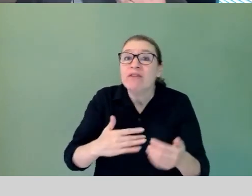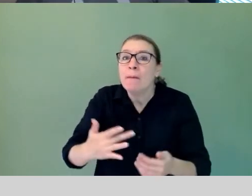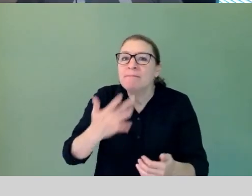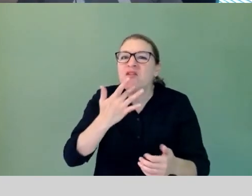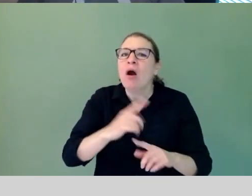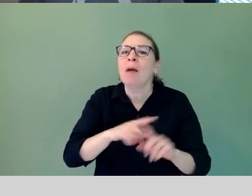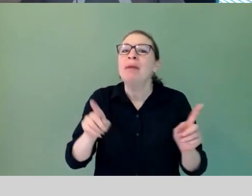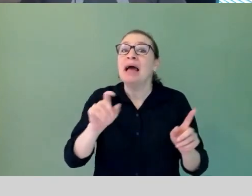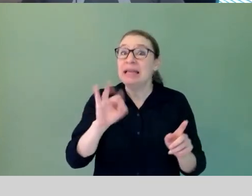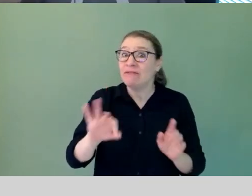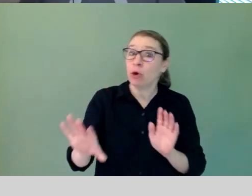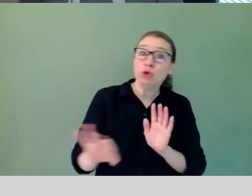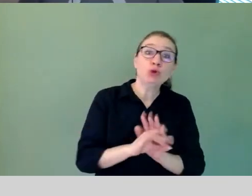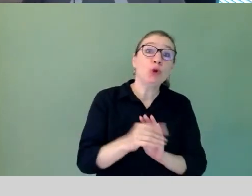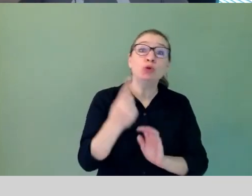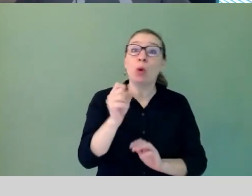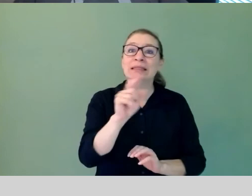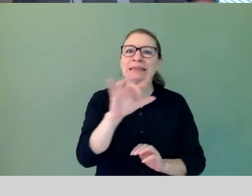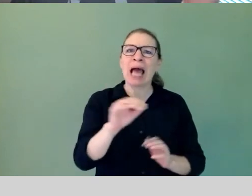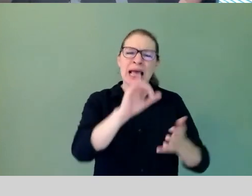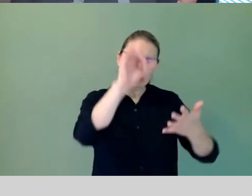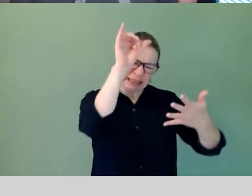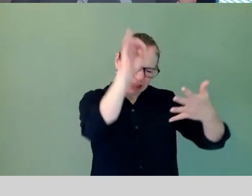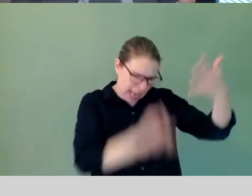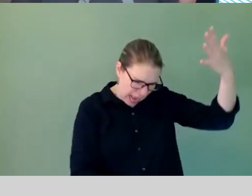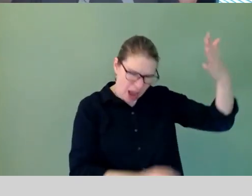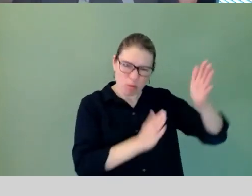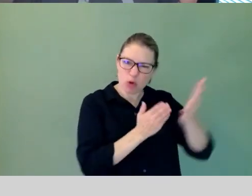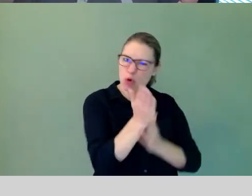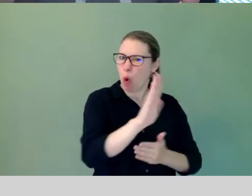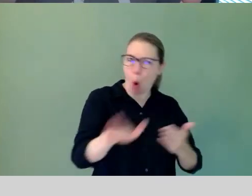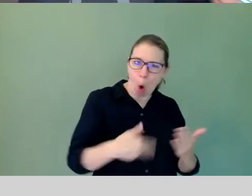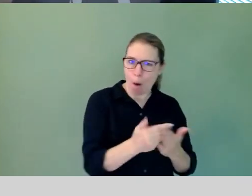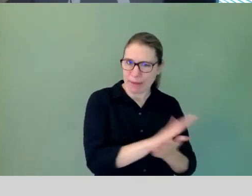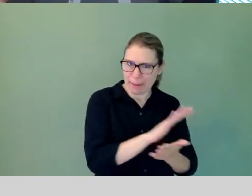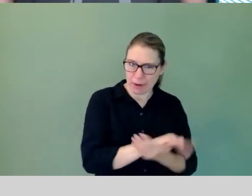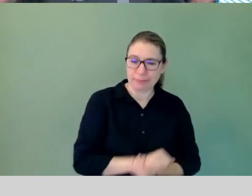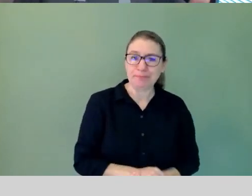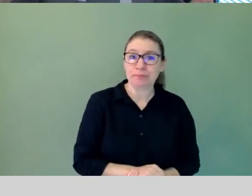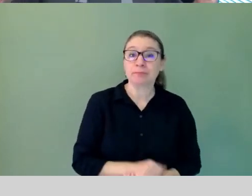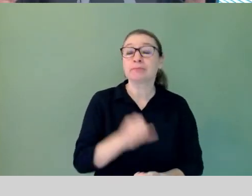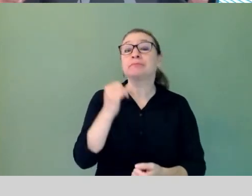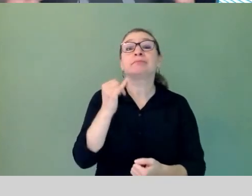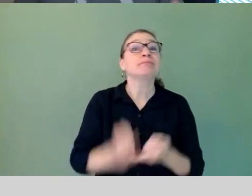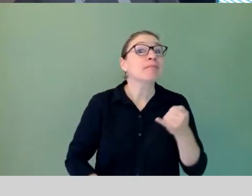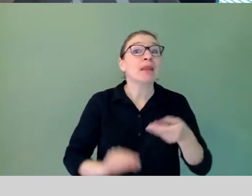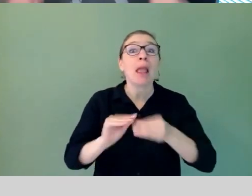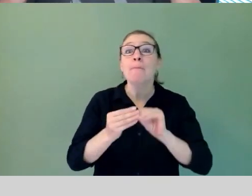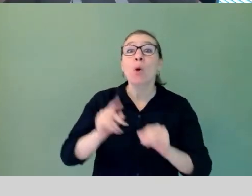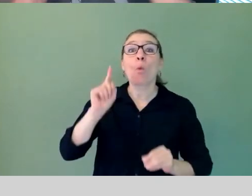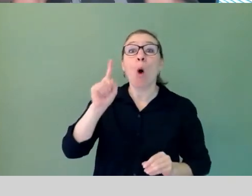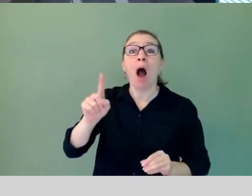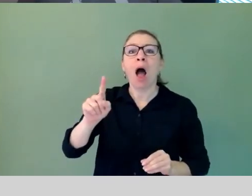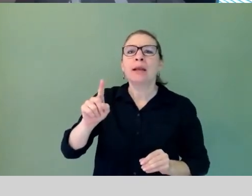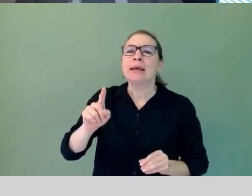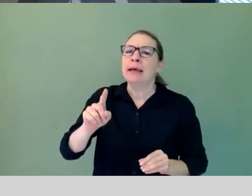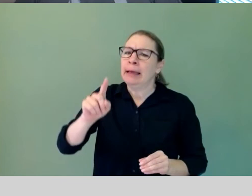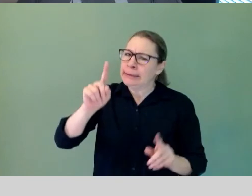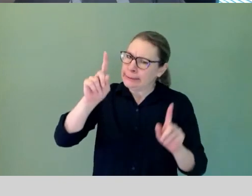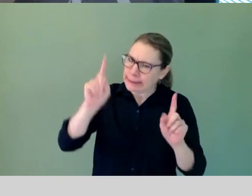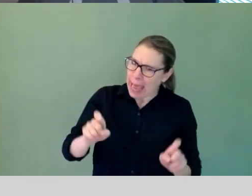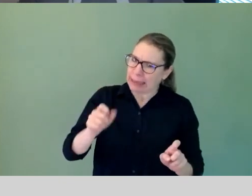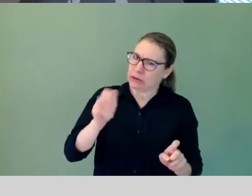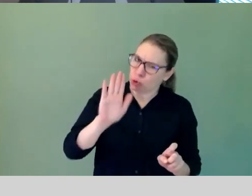consistently, and you'll have much better documentation for it. And finally, tip number one, verify your instructions. Test, test,